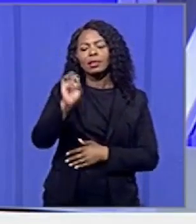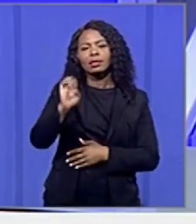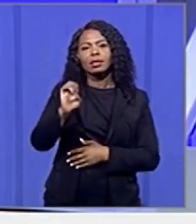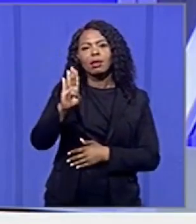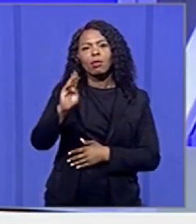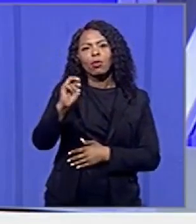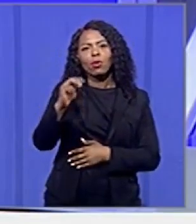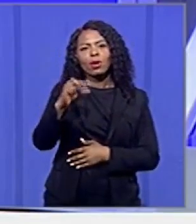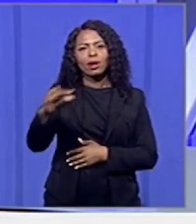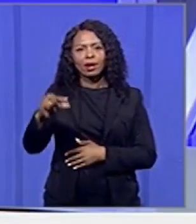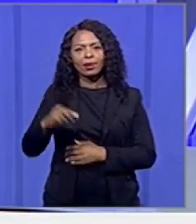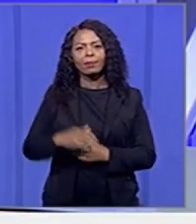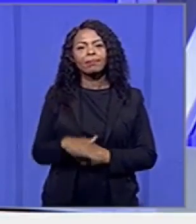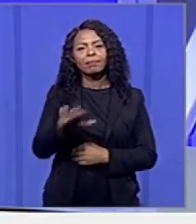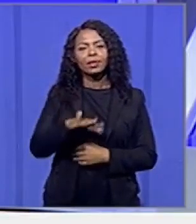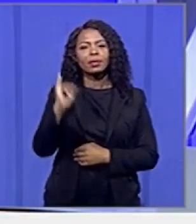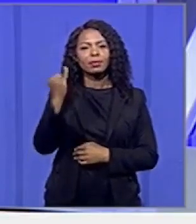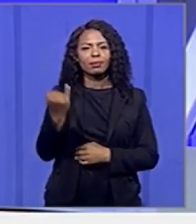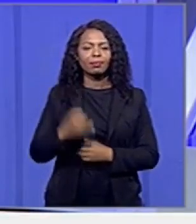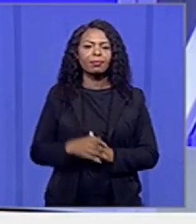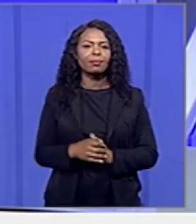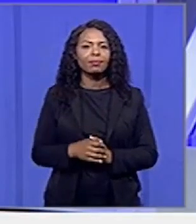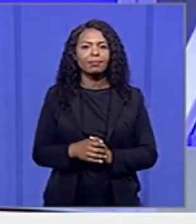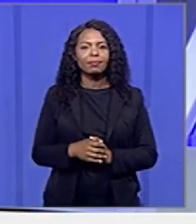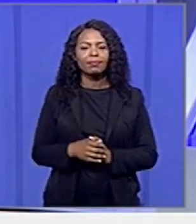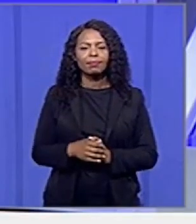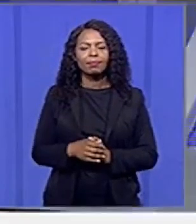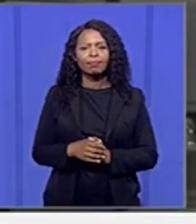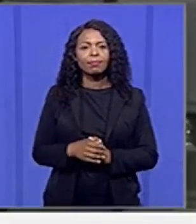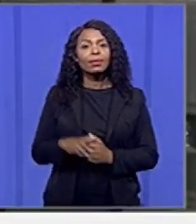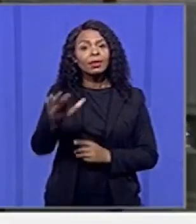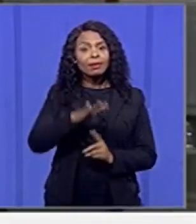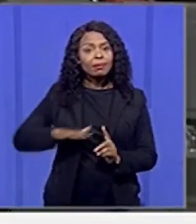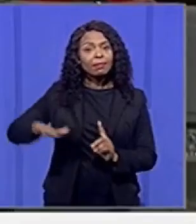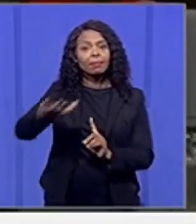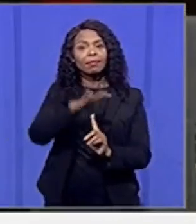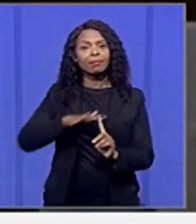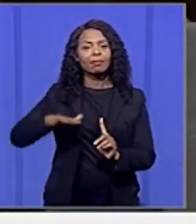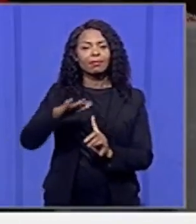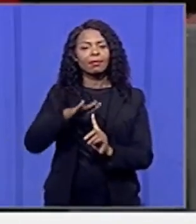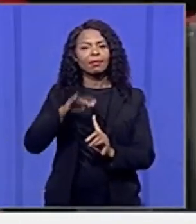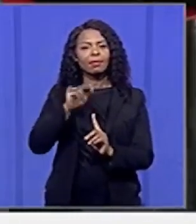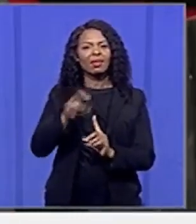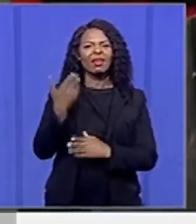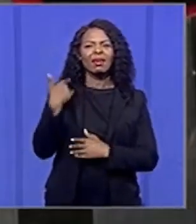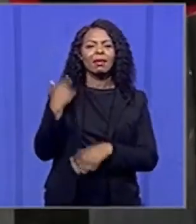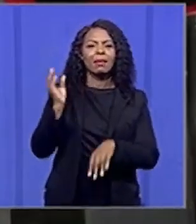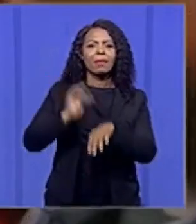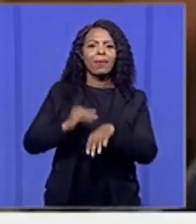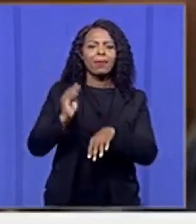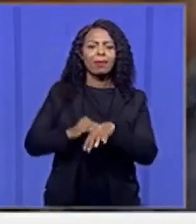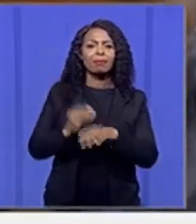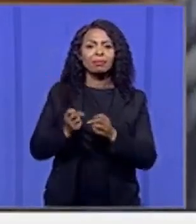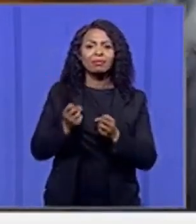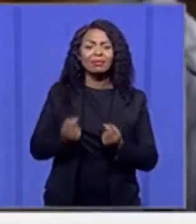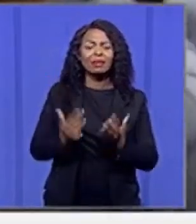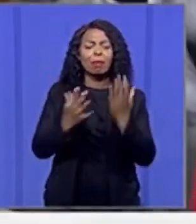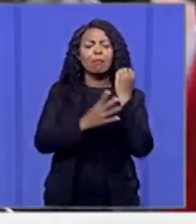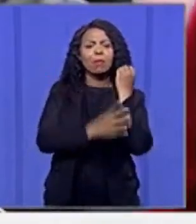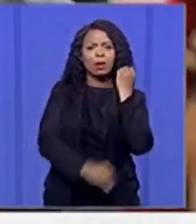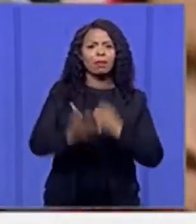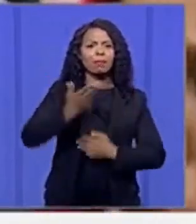Sebokeng o leng ka borwa jwa Johannesburg. Tikologo ye e dikile ya aparetswe ke mathata a kabo e fokolago ya